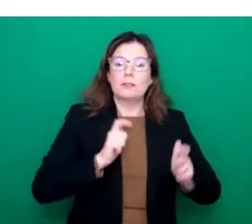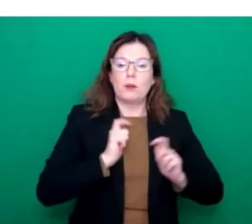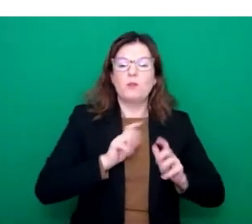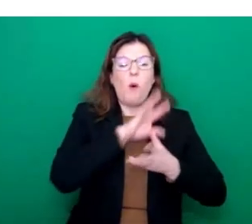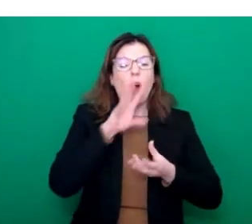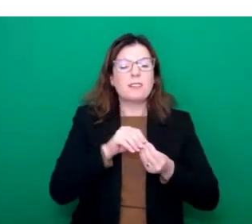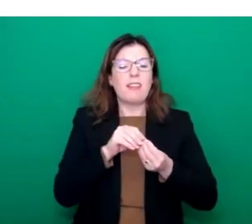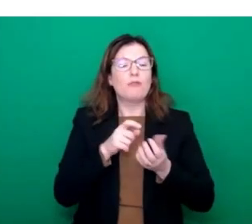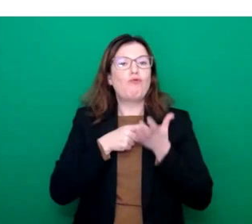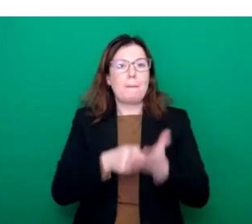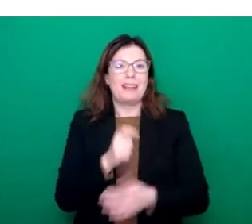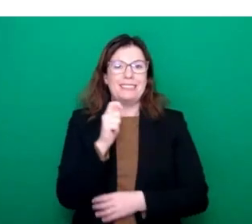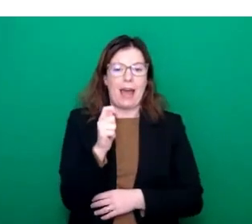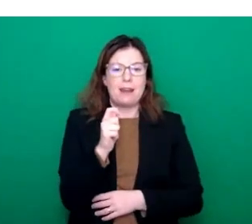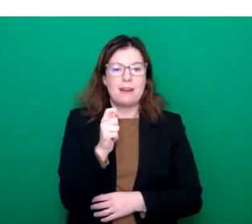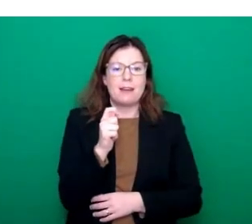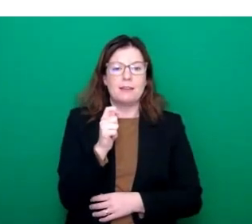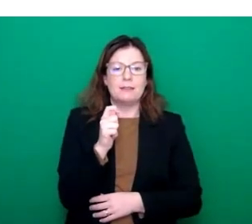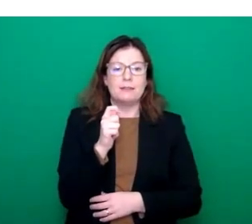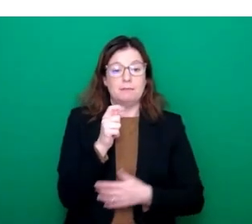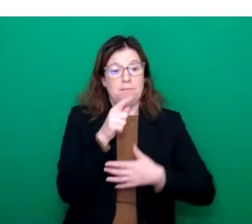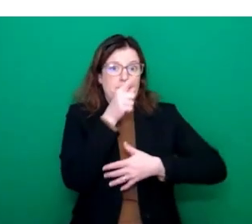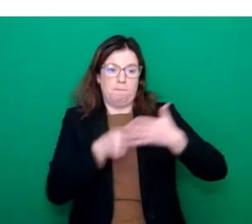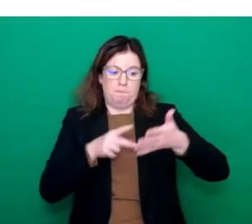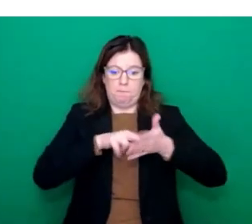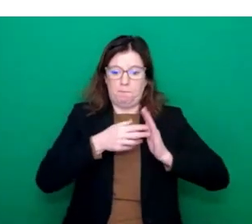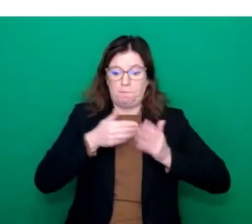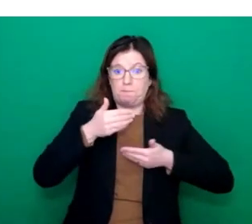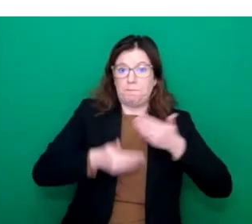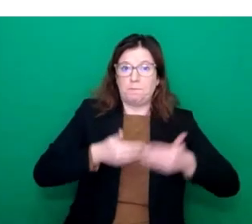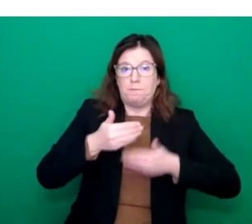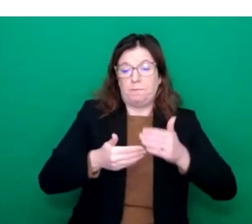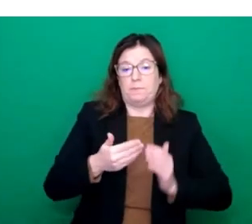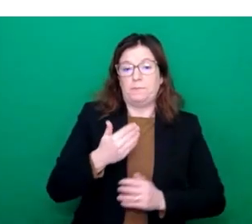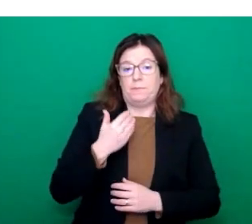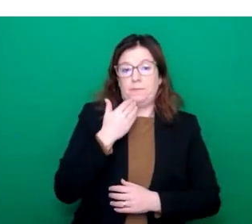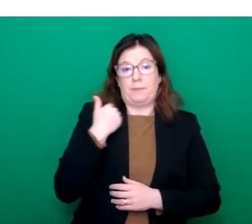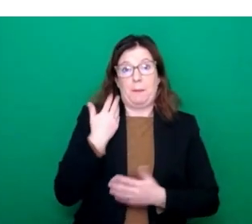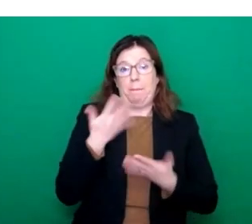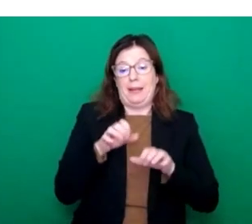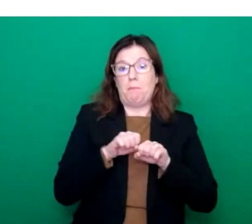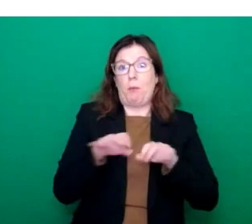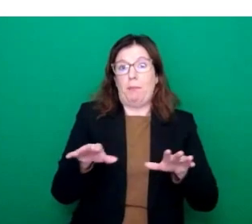all, which we're currently taking forward and recently were able to publish.